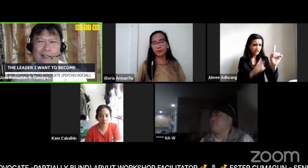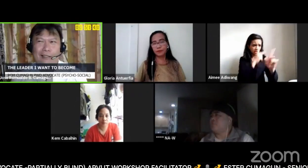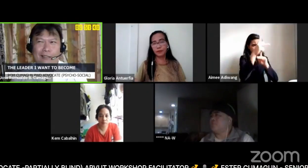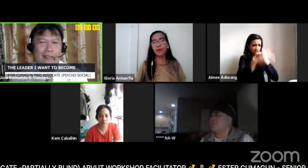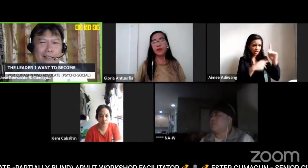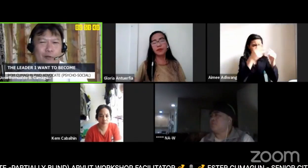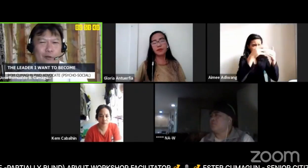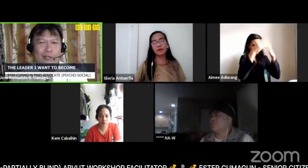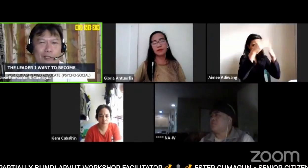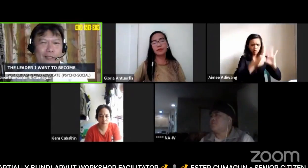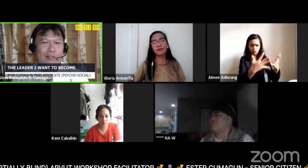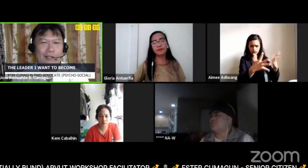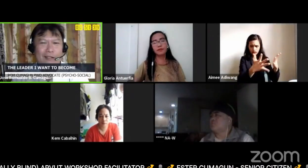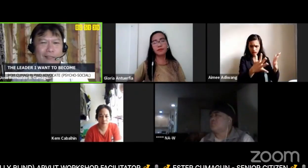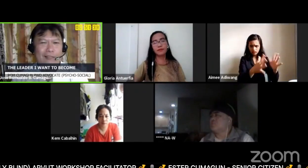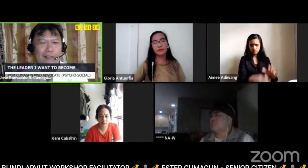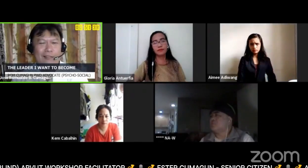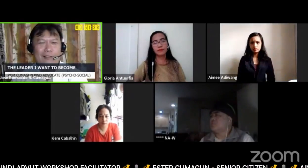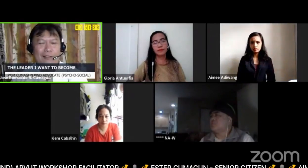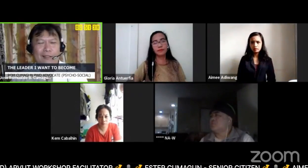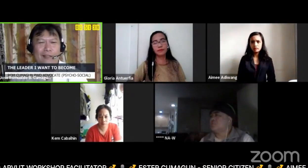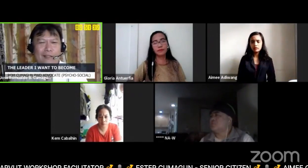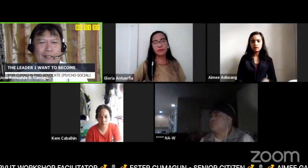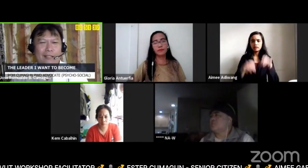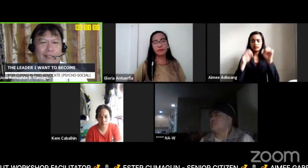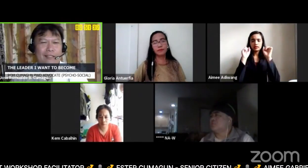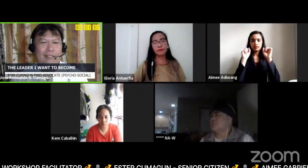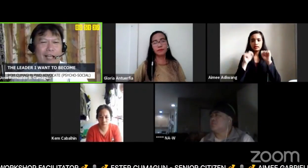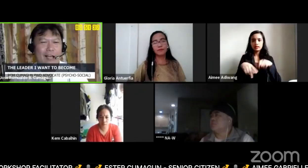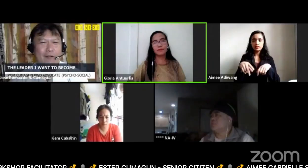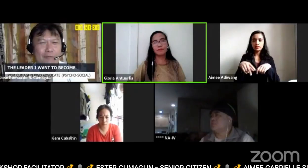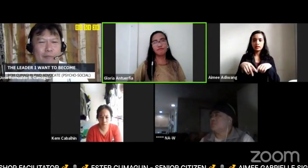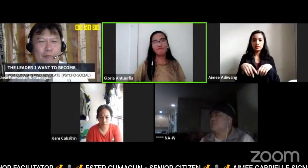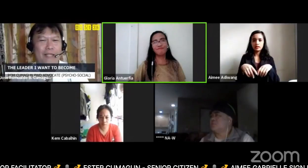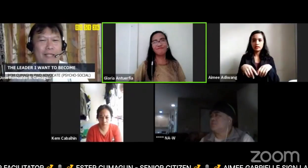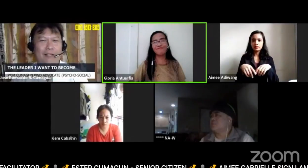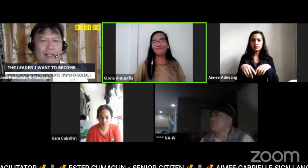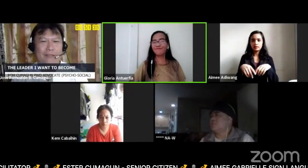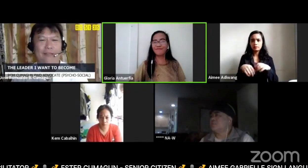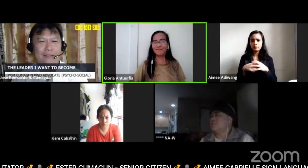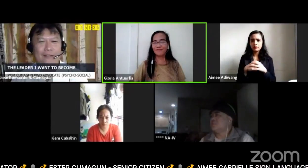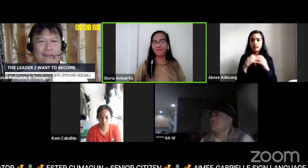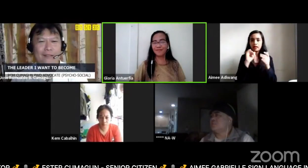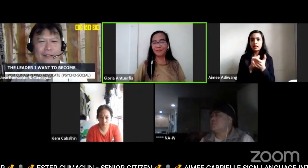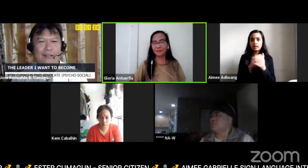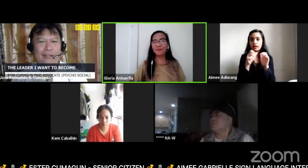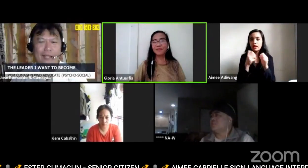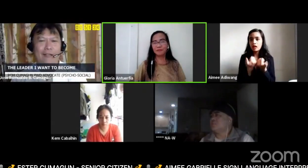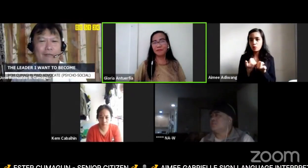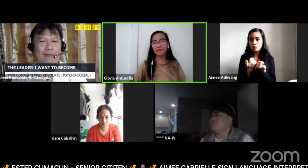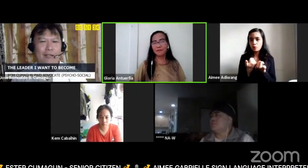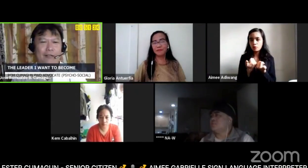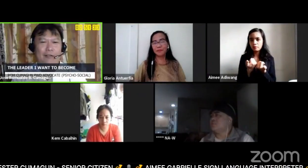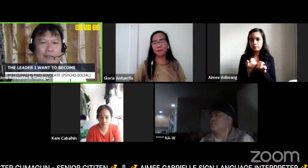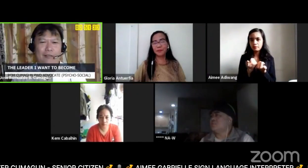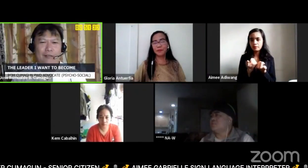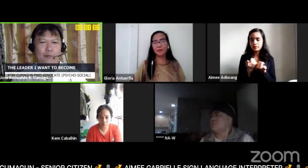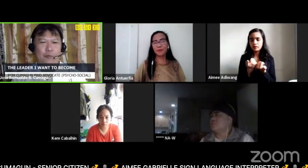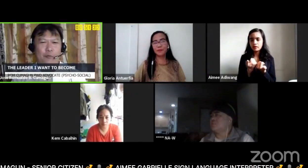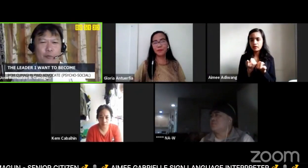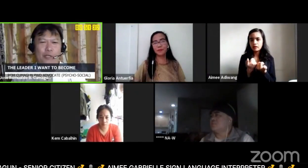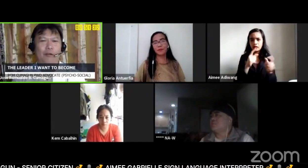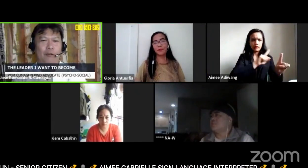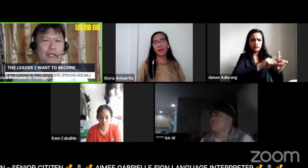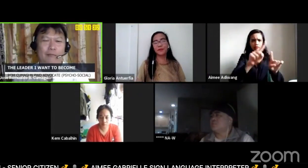The, if you look at the stars, that's how myriad the kind of